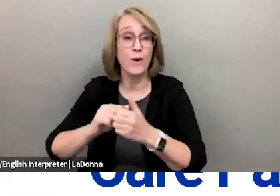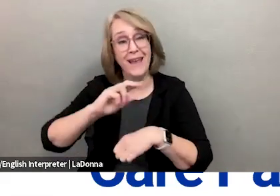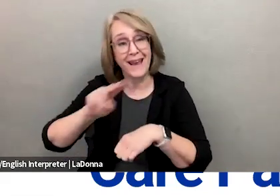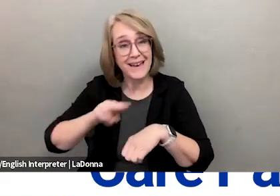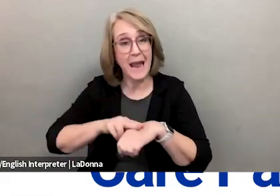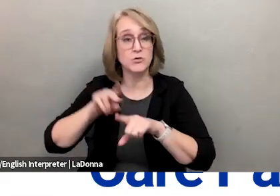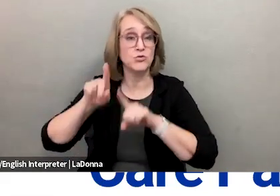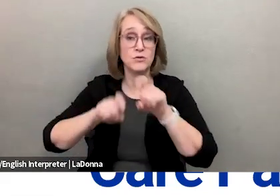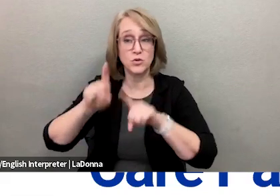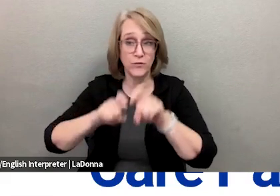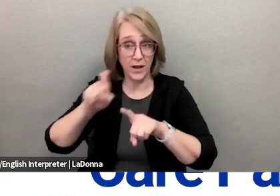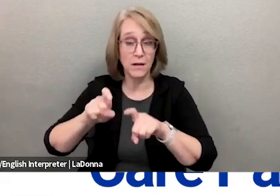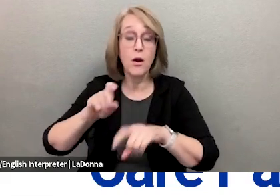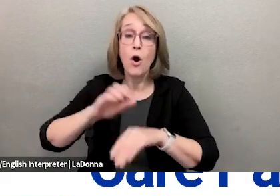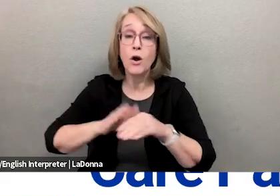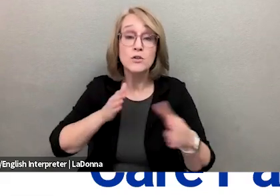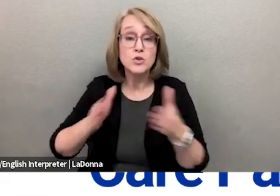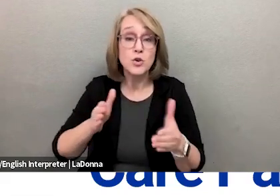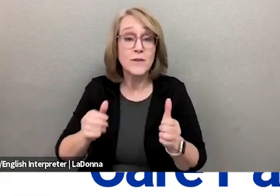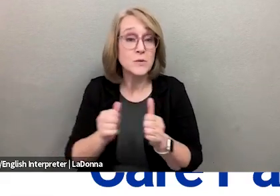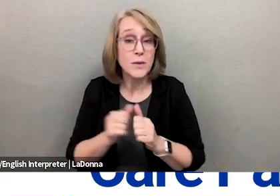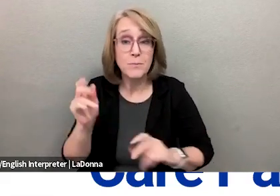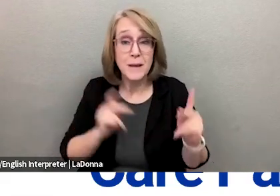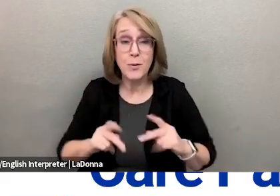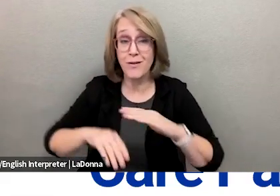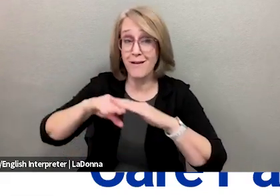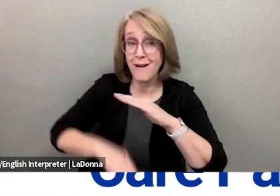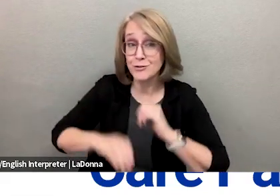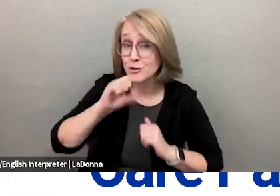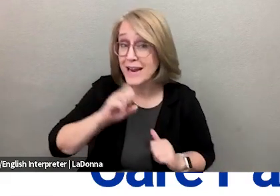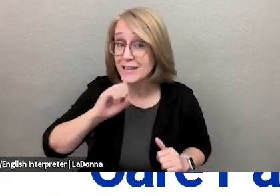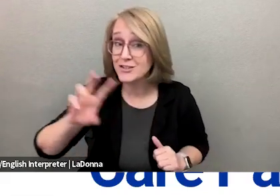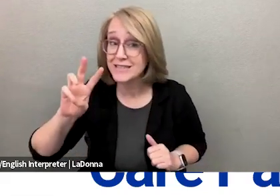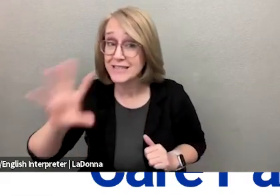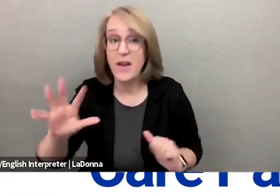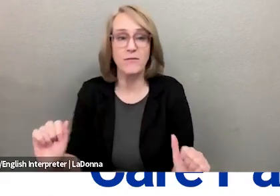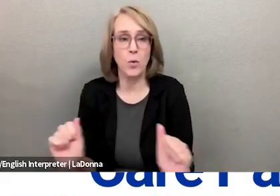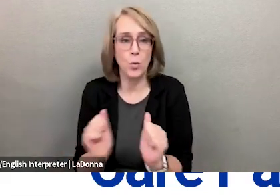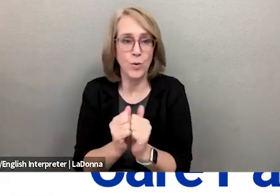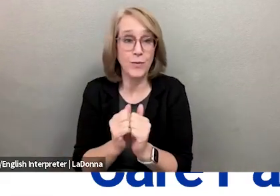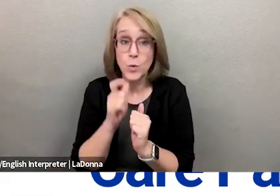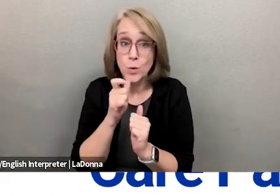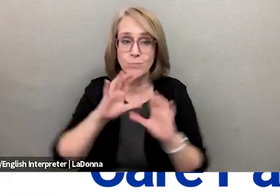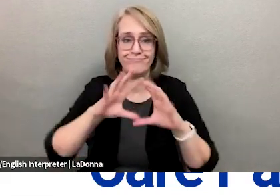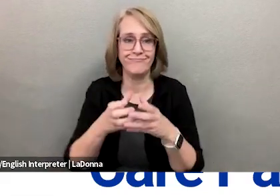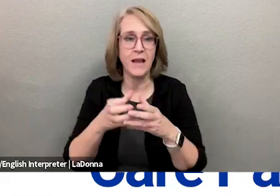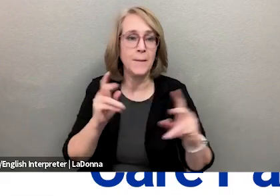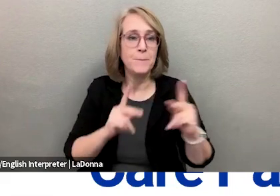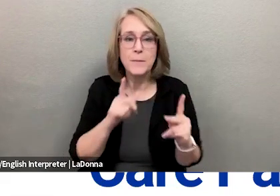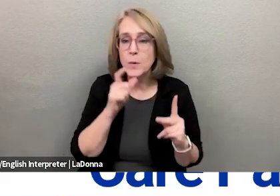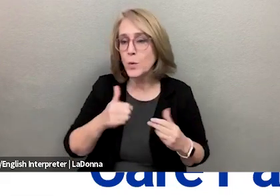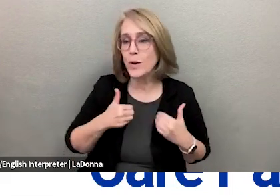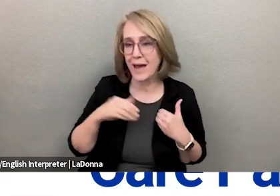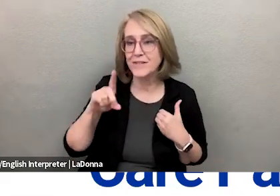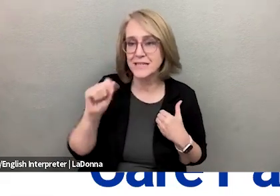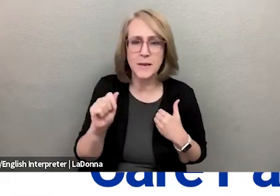under 65 with disabilities, so we better understand what caregiving and support and service dynamics looks like within that